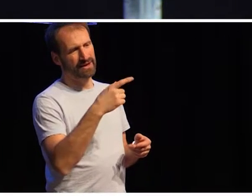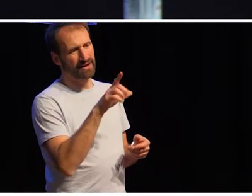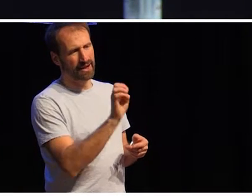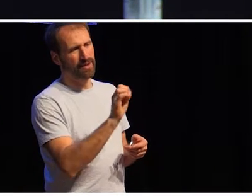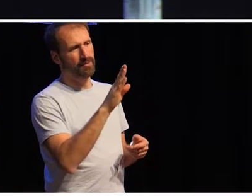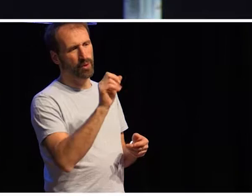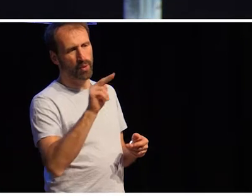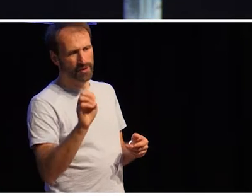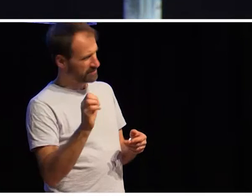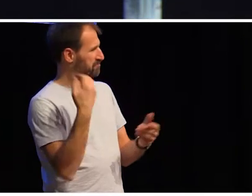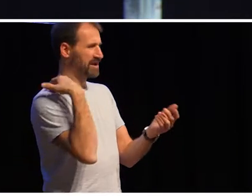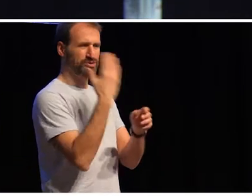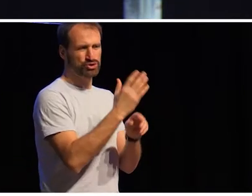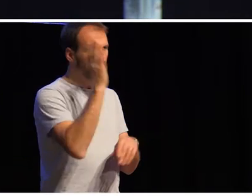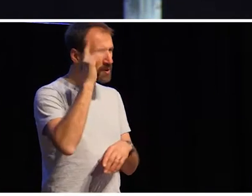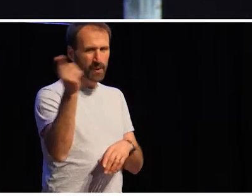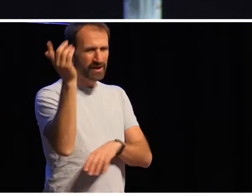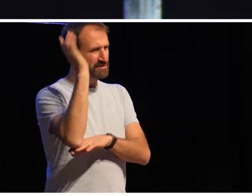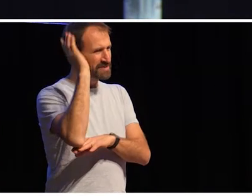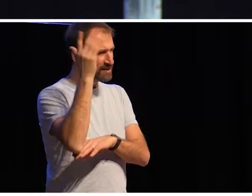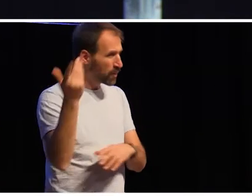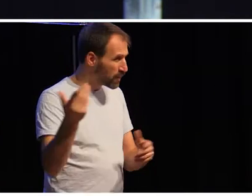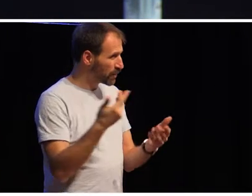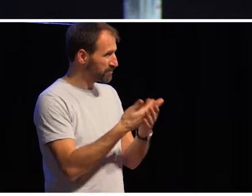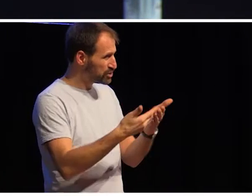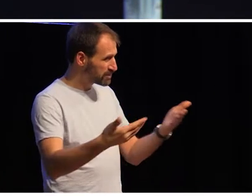professional variants of these devices that are used in